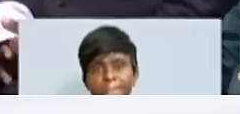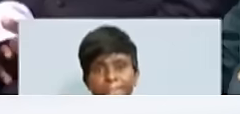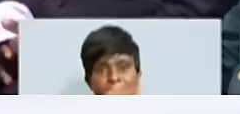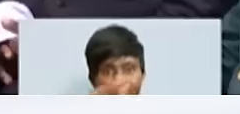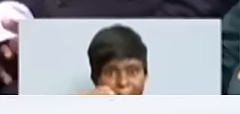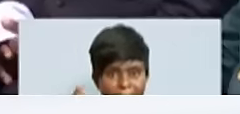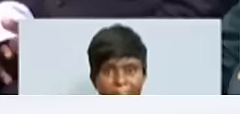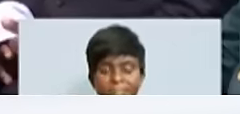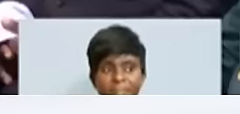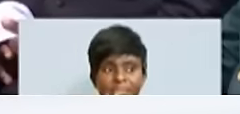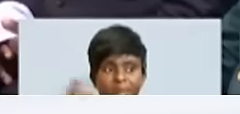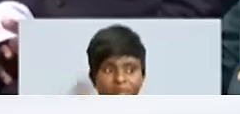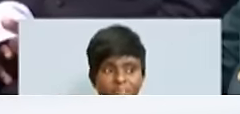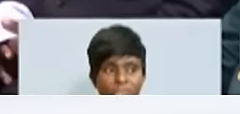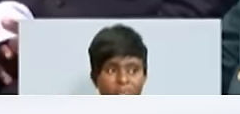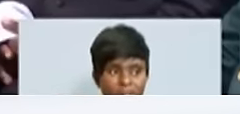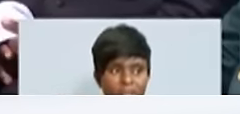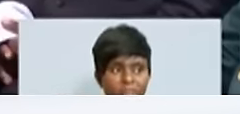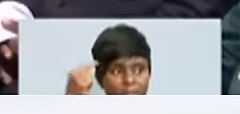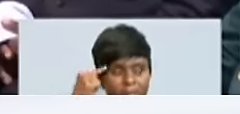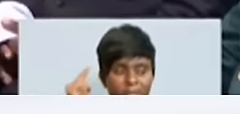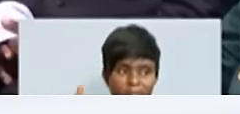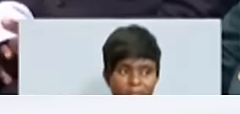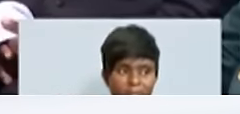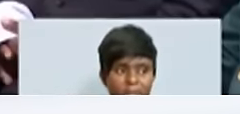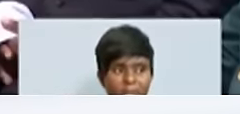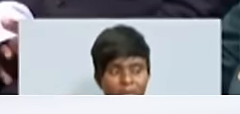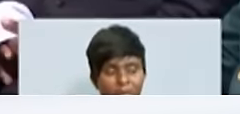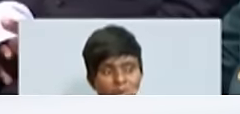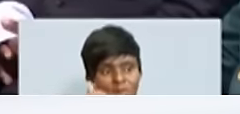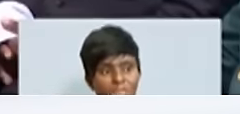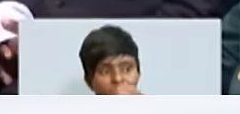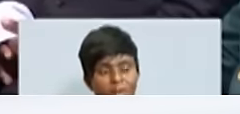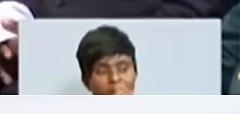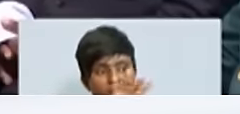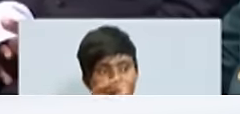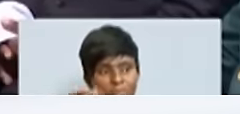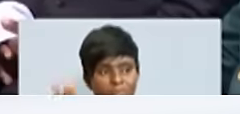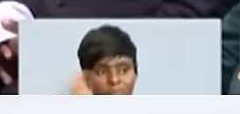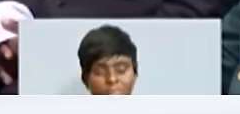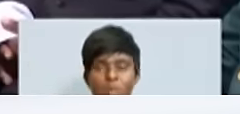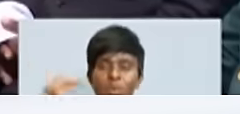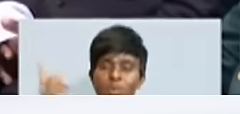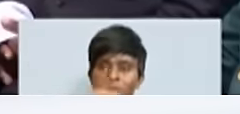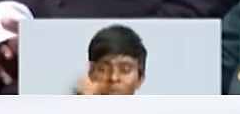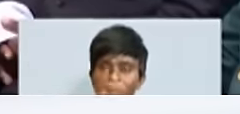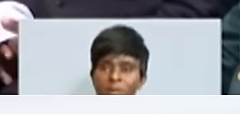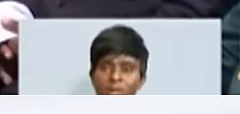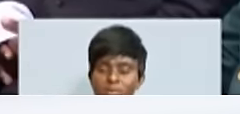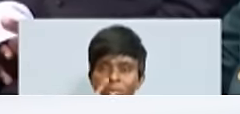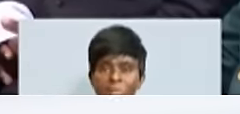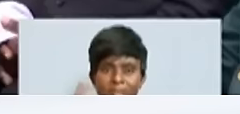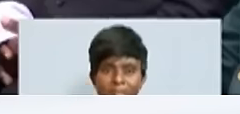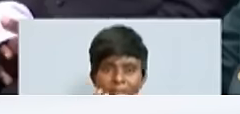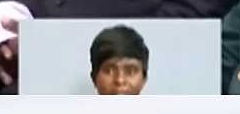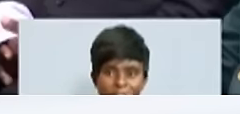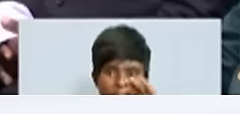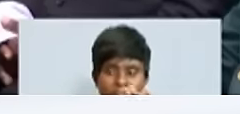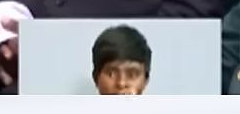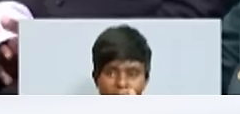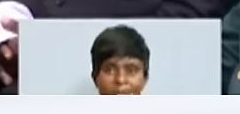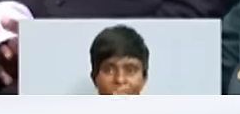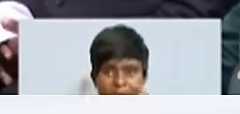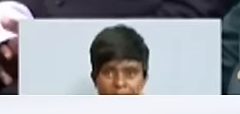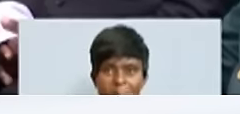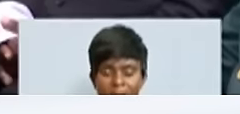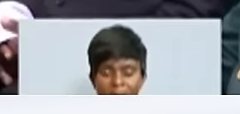distributed from the central pool in terms of disbursement across the country. It's not just the allocation, but